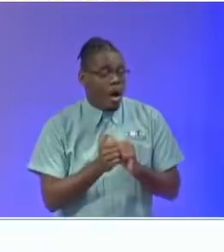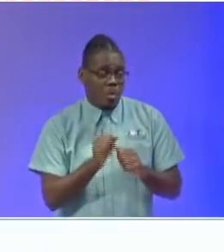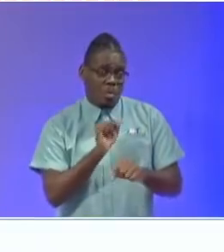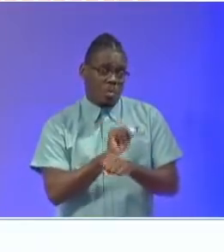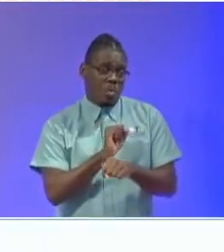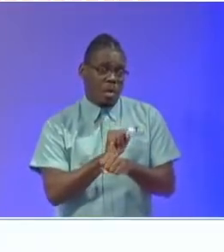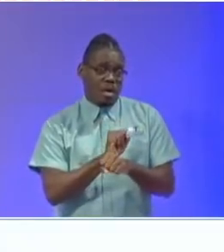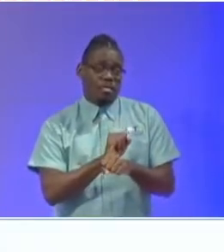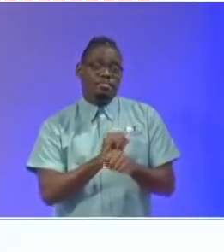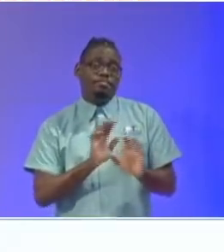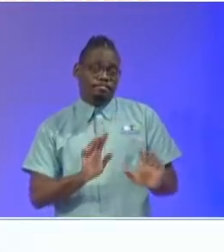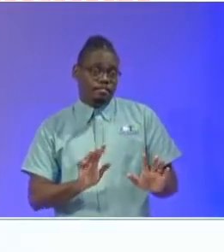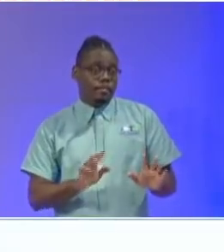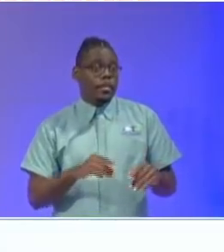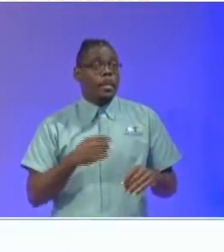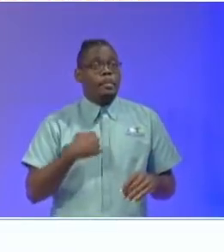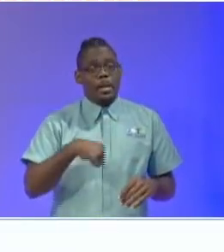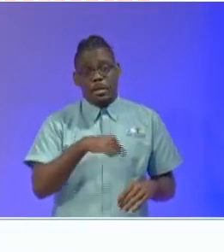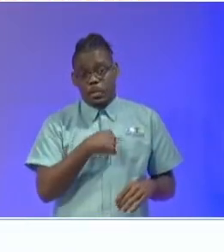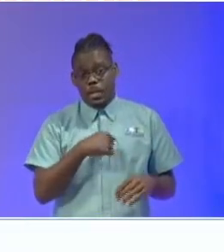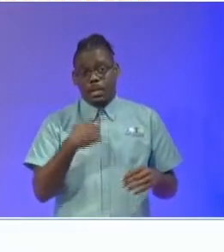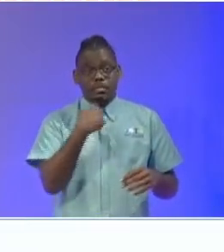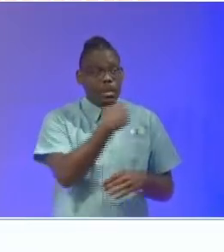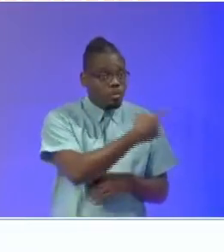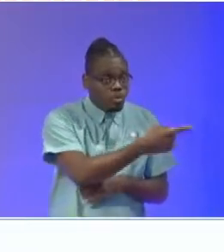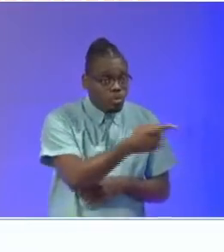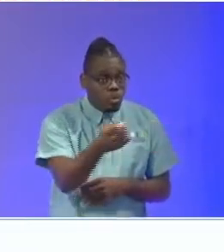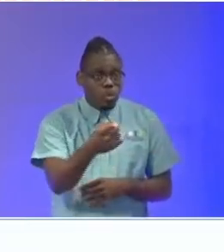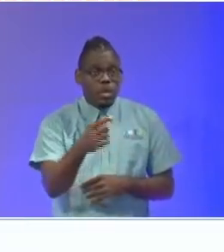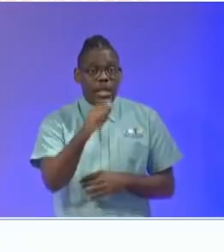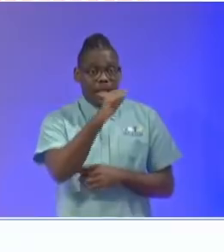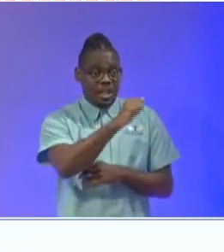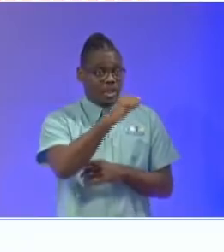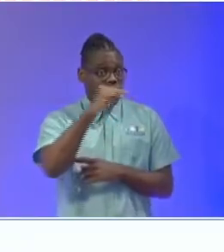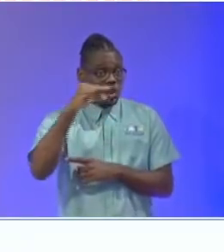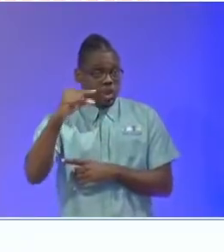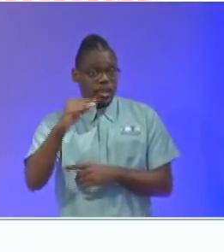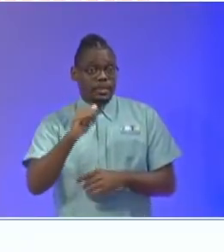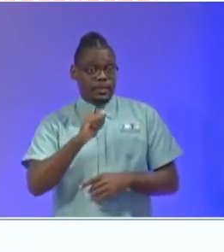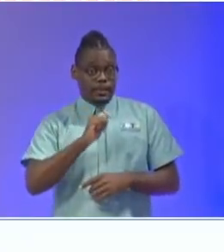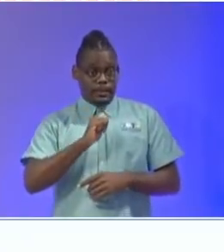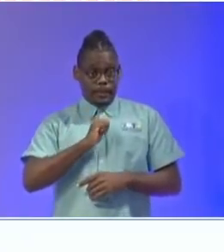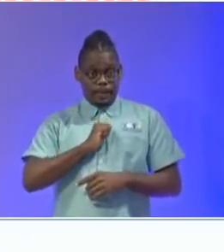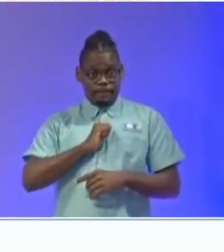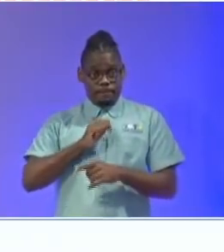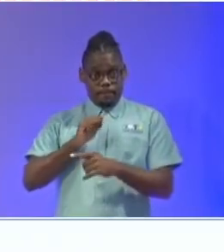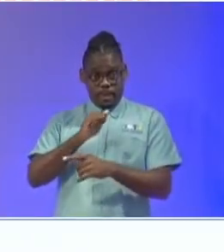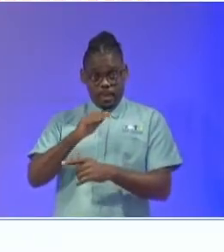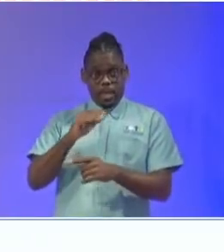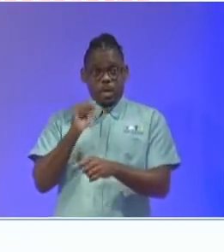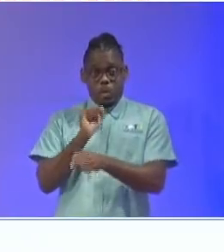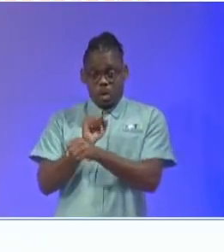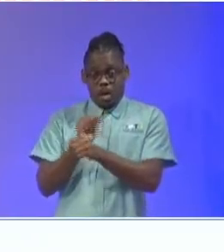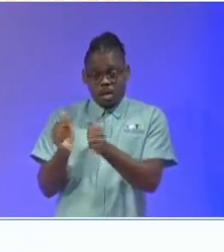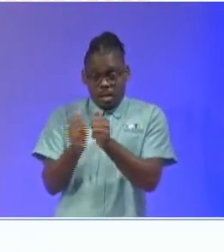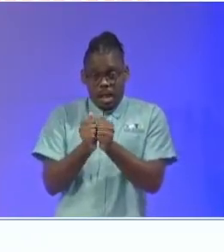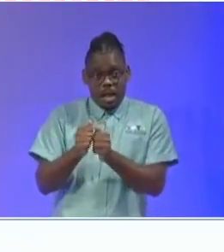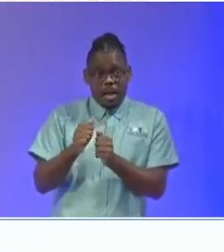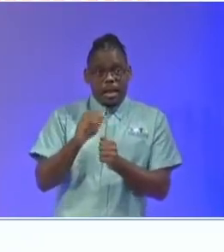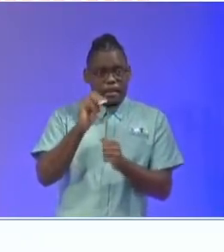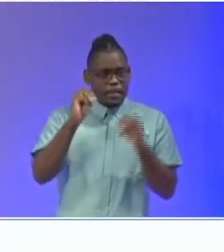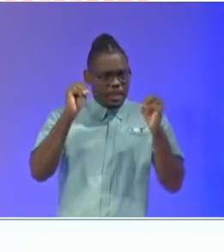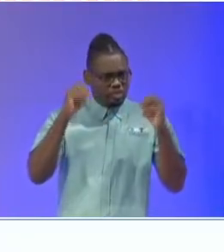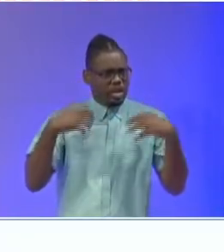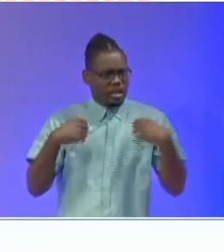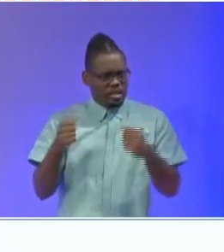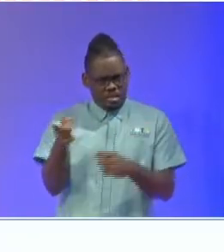the Attorney General, together with myself, the health team, did address all of these issues that